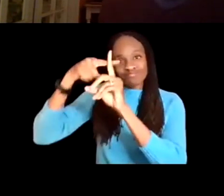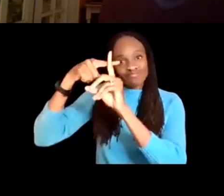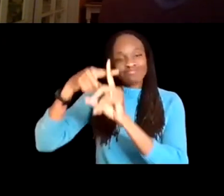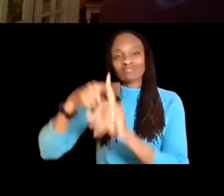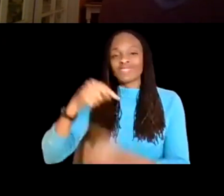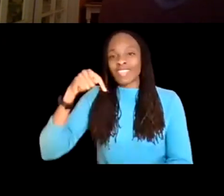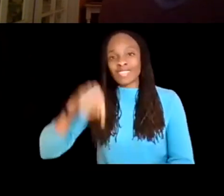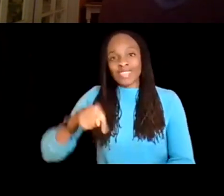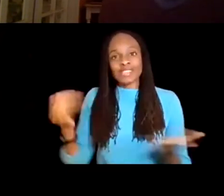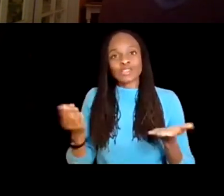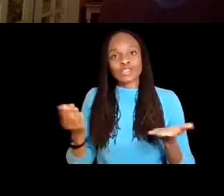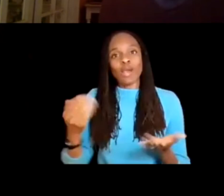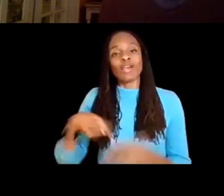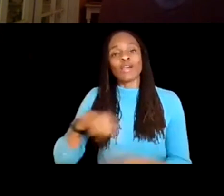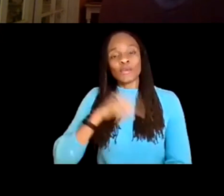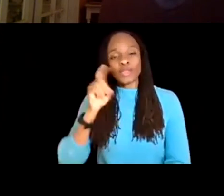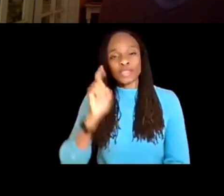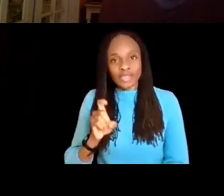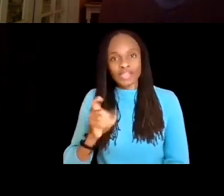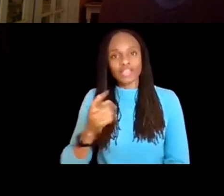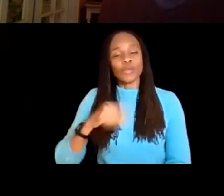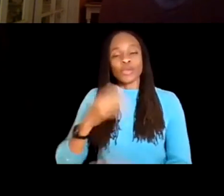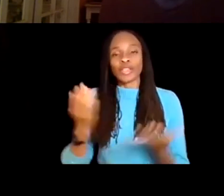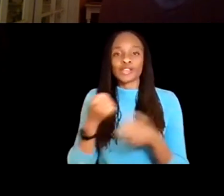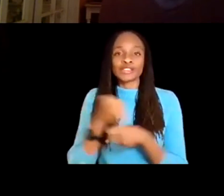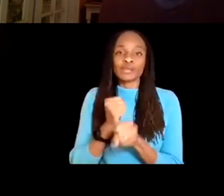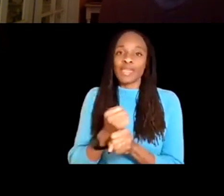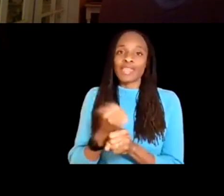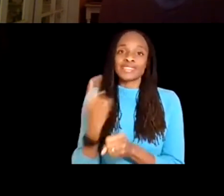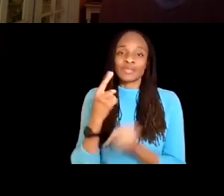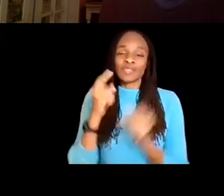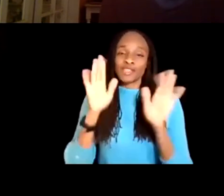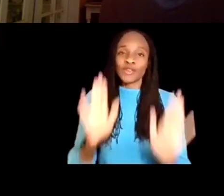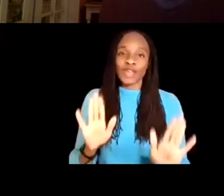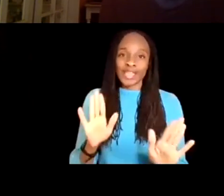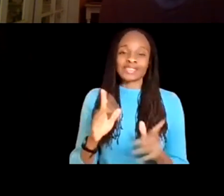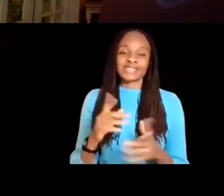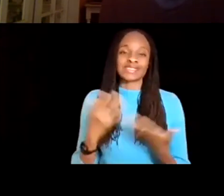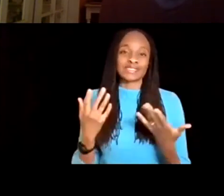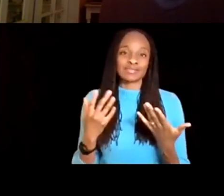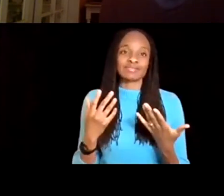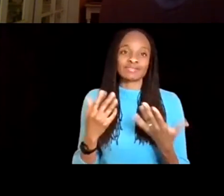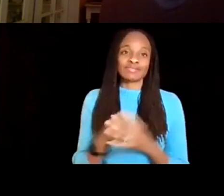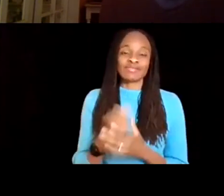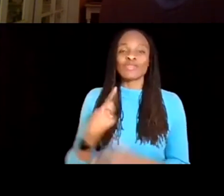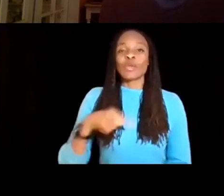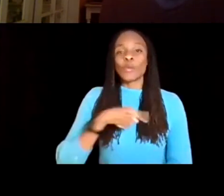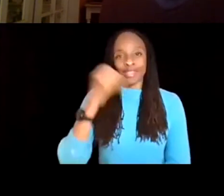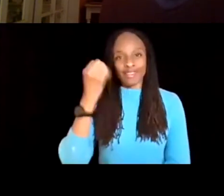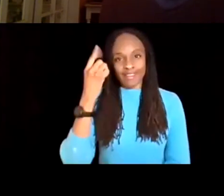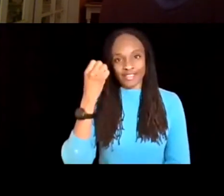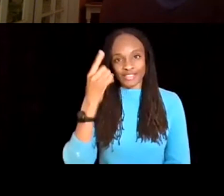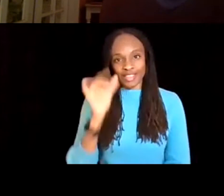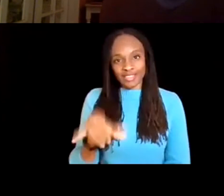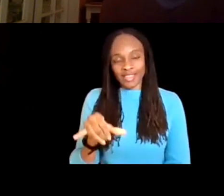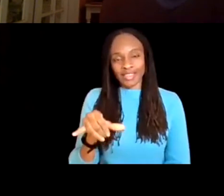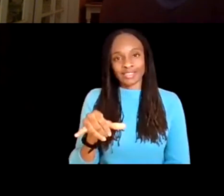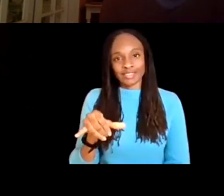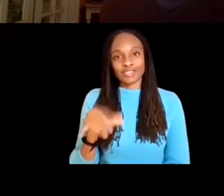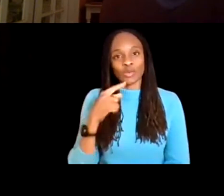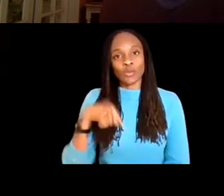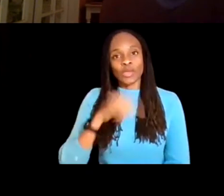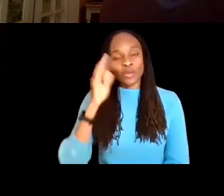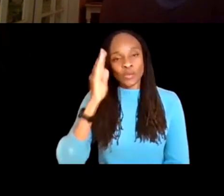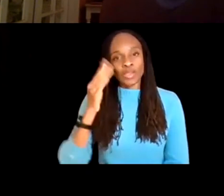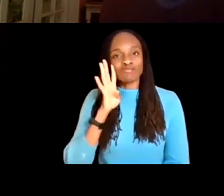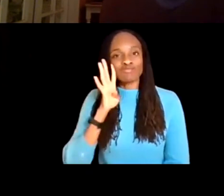but I'll, you know, we're here to make something great. Then we understand that. So we'll, you know, we'll create that